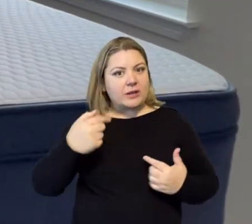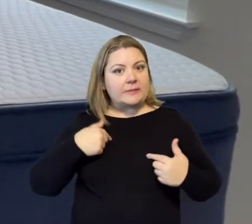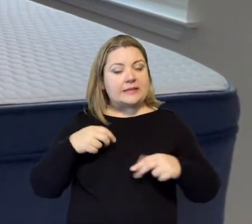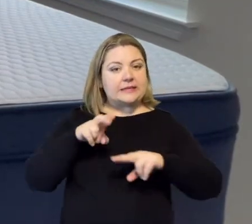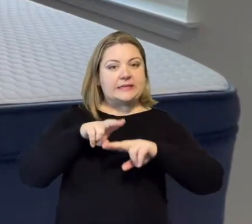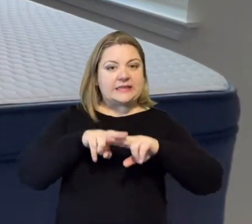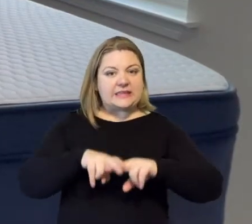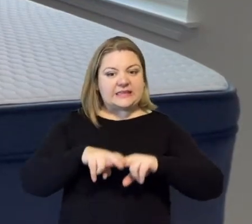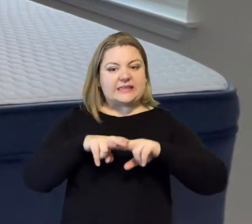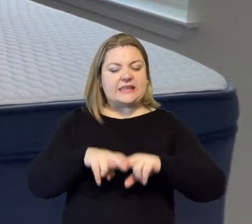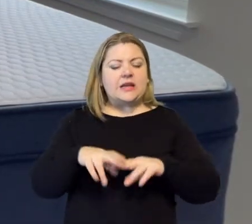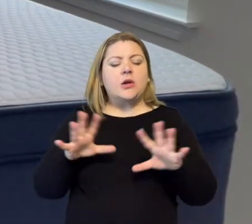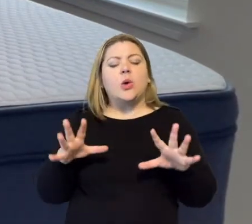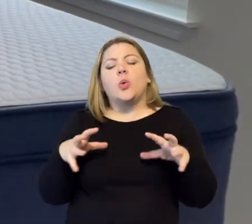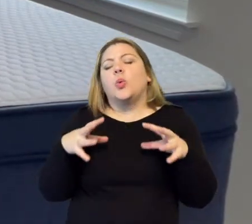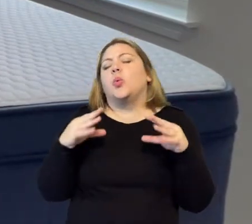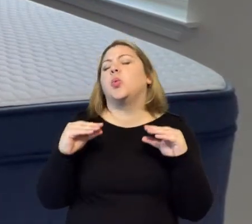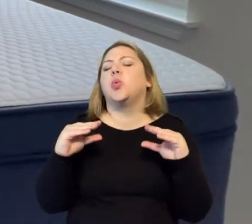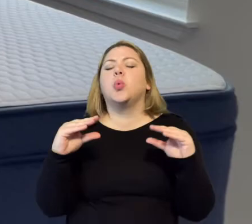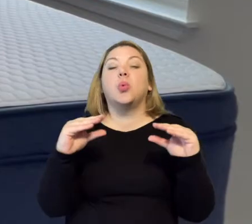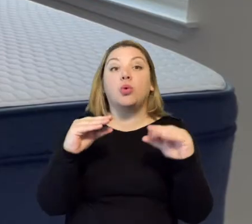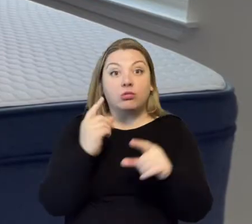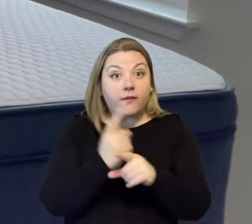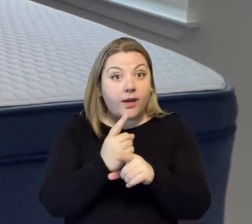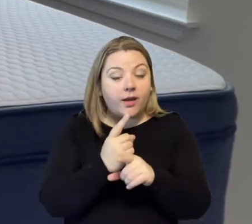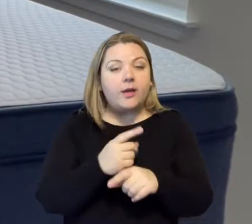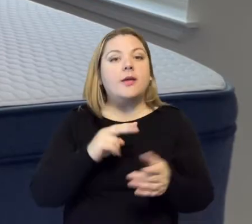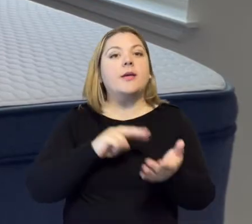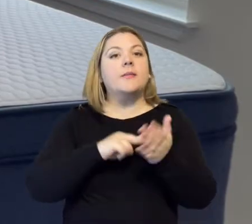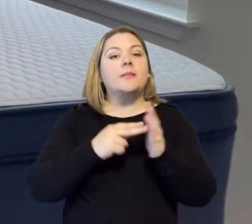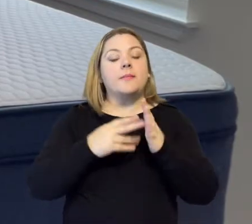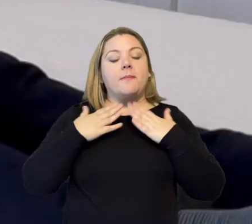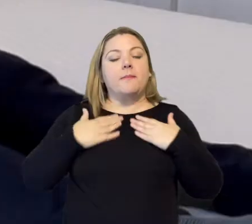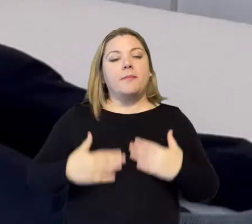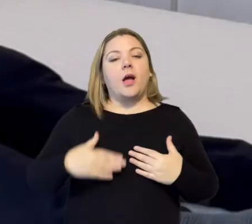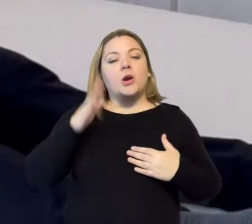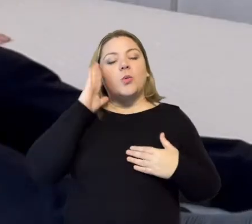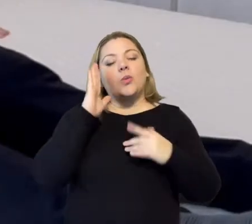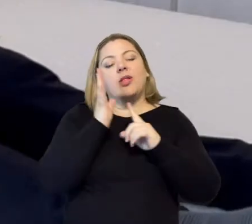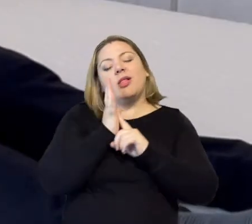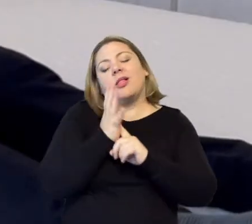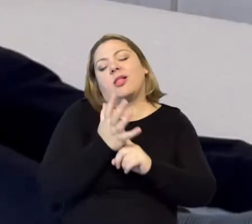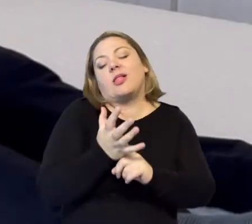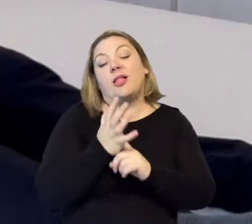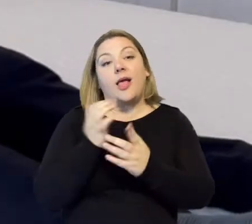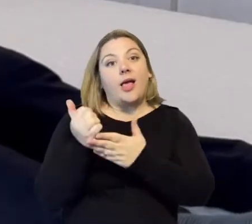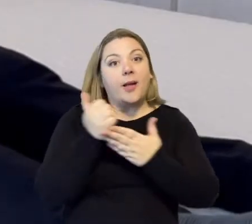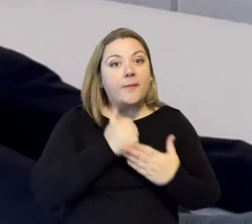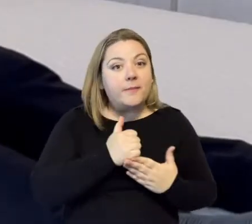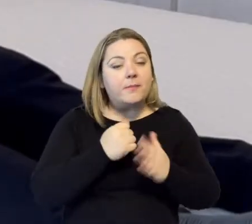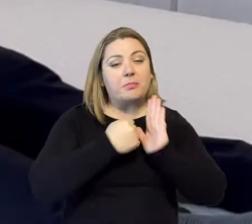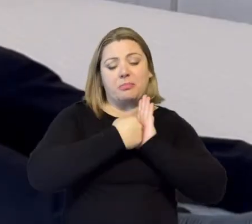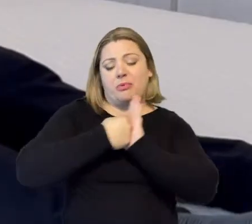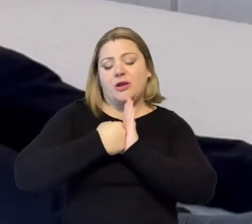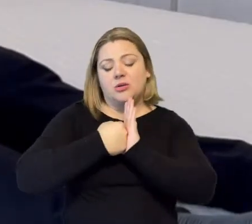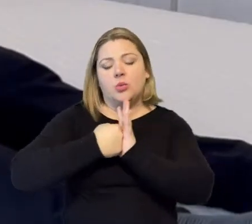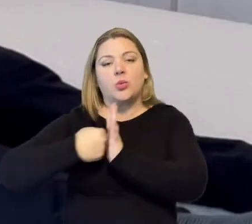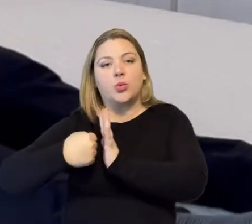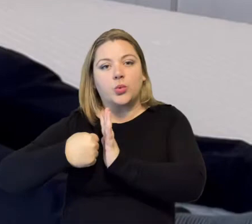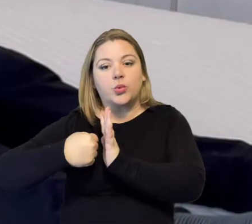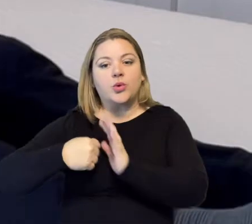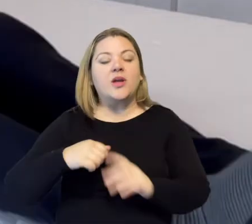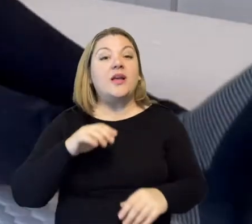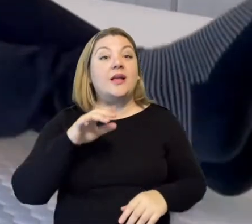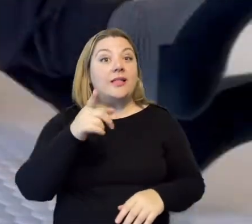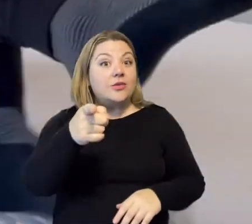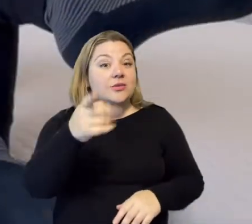sitting here, I mean, it is really plush. So it's really gonna contour and give you that pressure relief, especially when you're laying on your